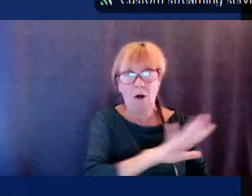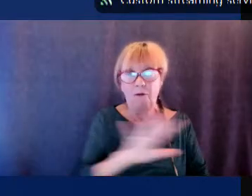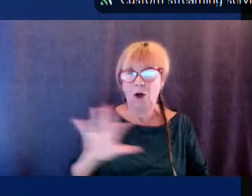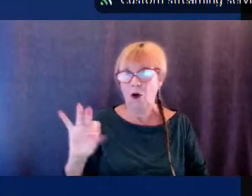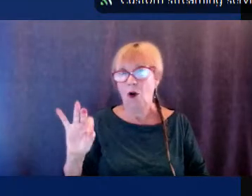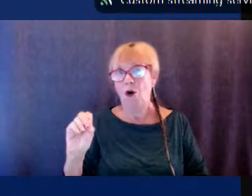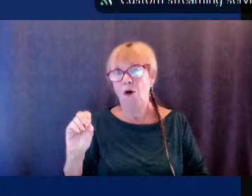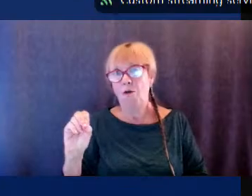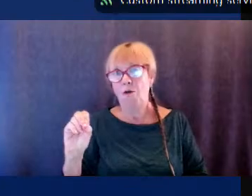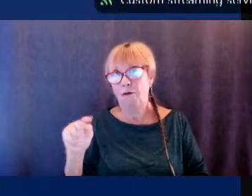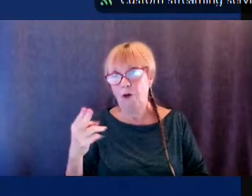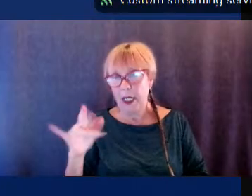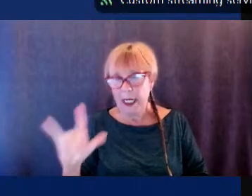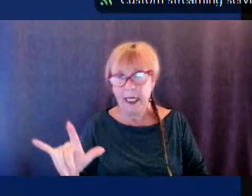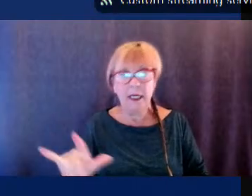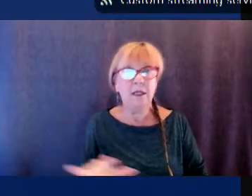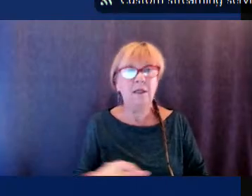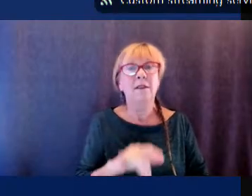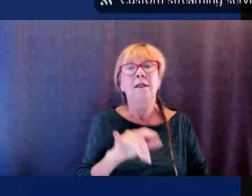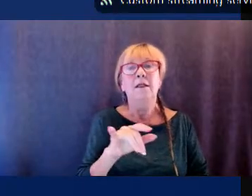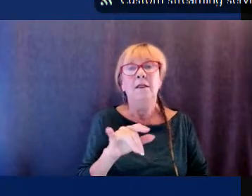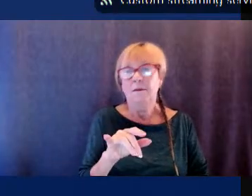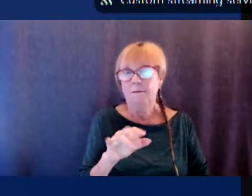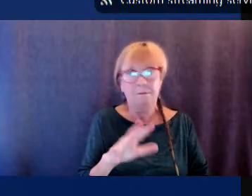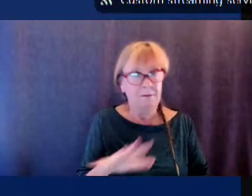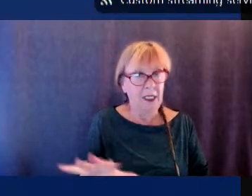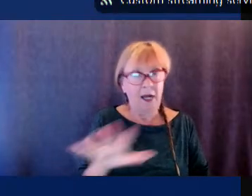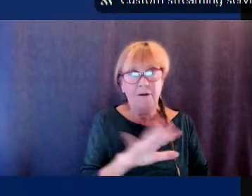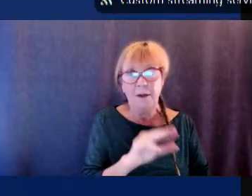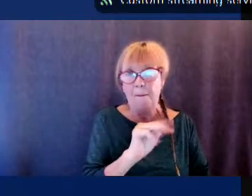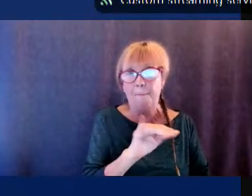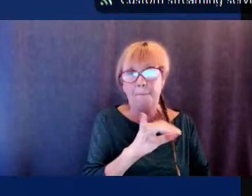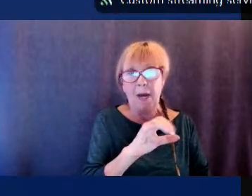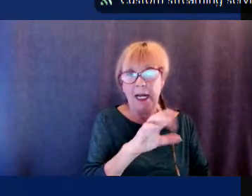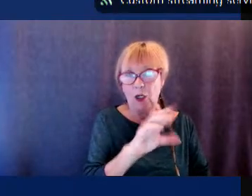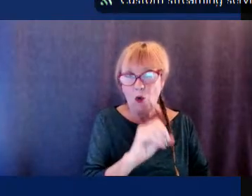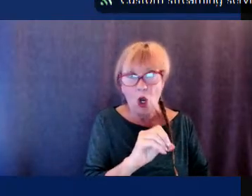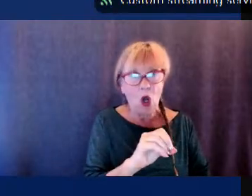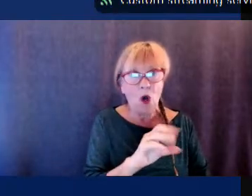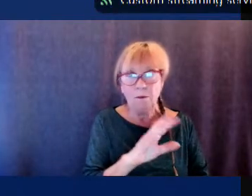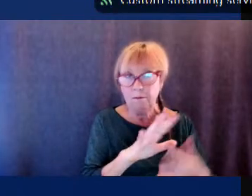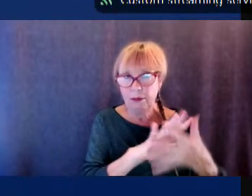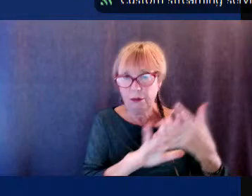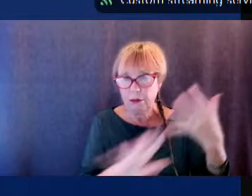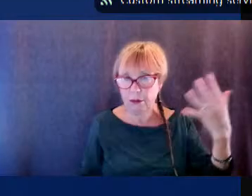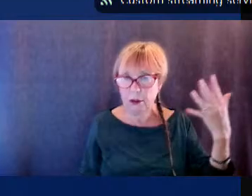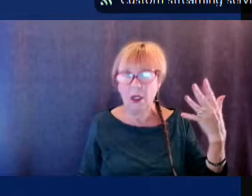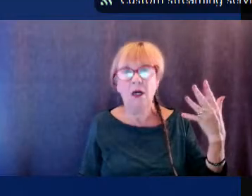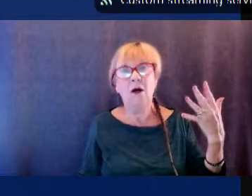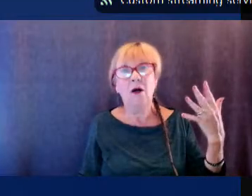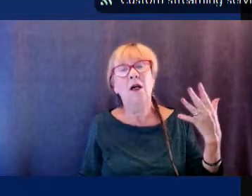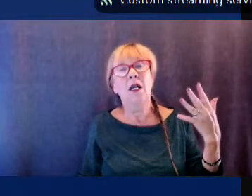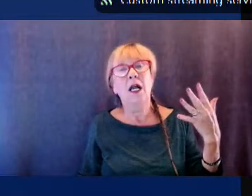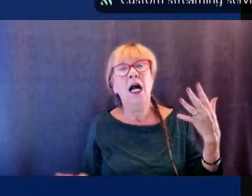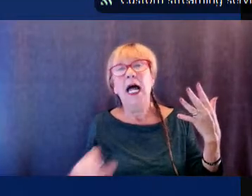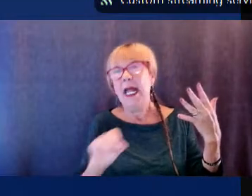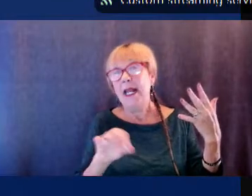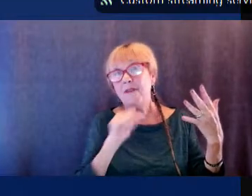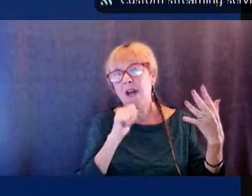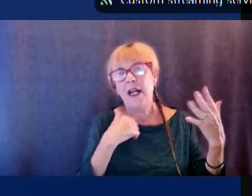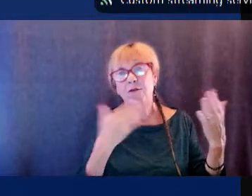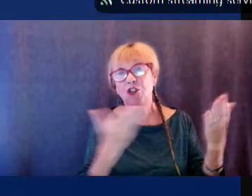use it on Metro Micro on that map that Wayne just showed. If you don't have any service near you, Metro Micro would be the way to